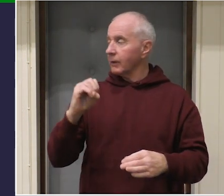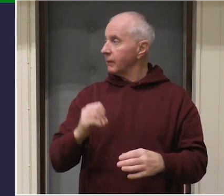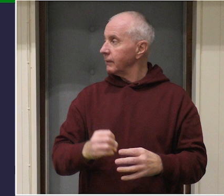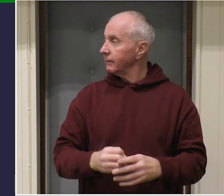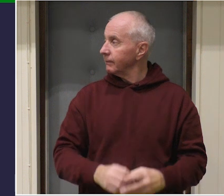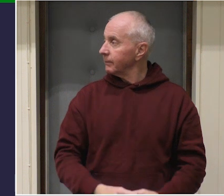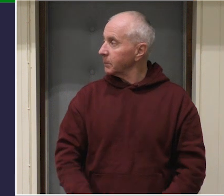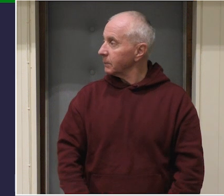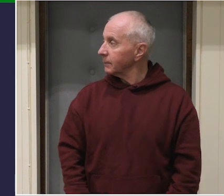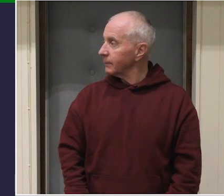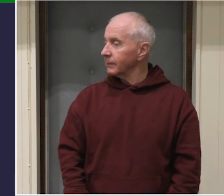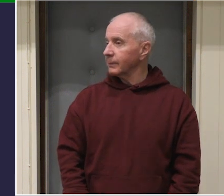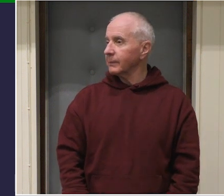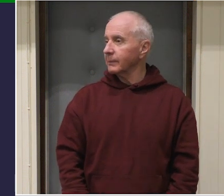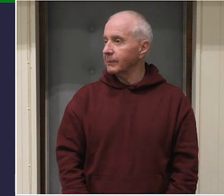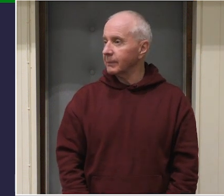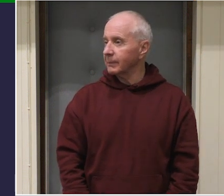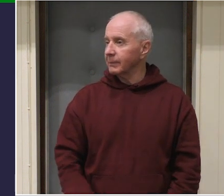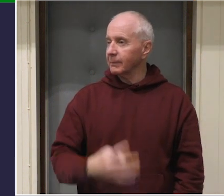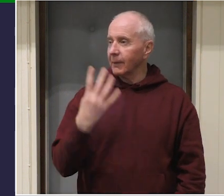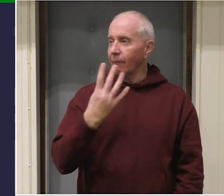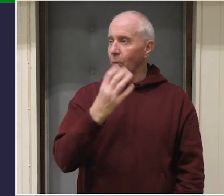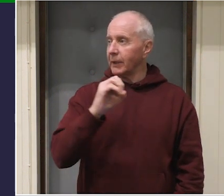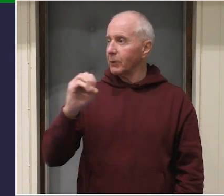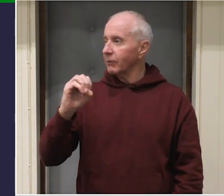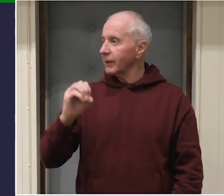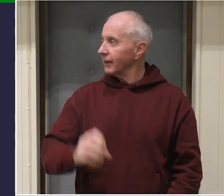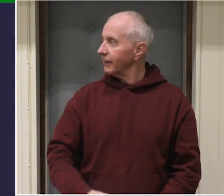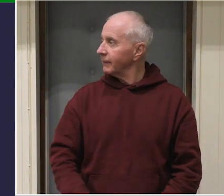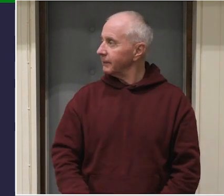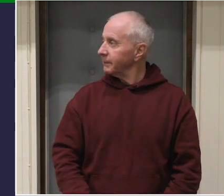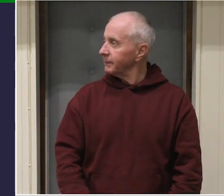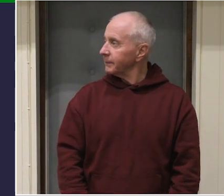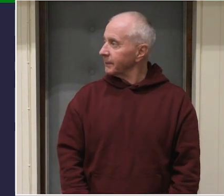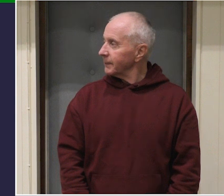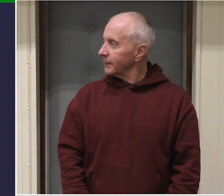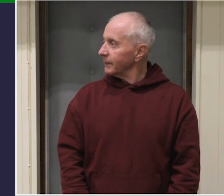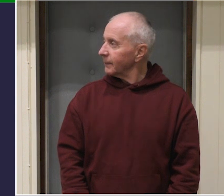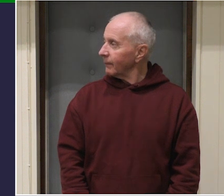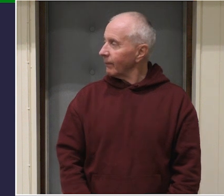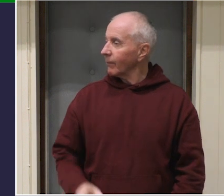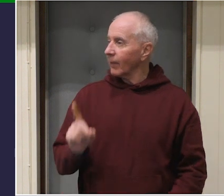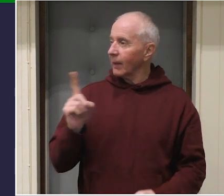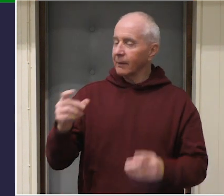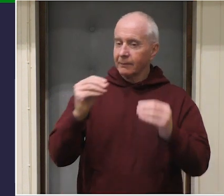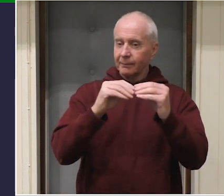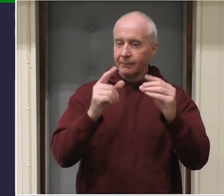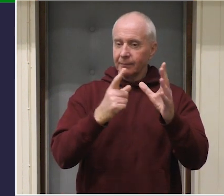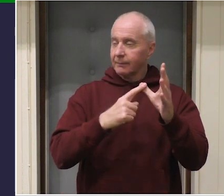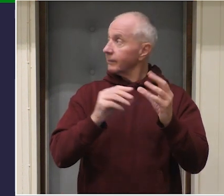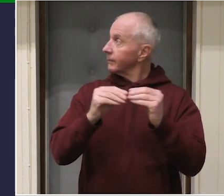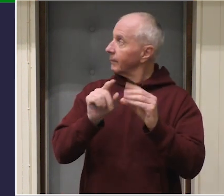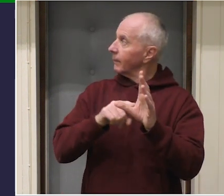1400s. Keep going. Is it like the Babylonians? No, but not too far off.